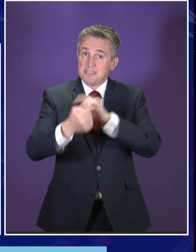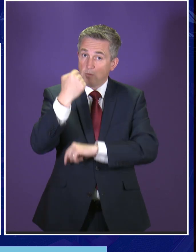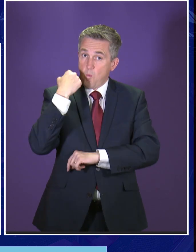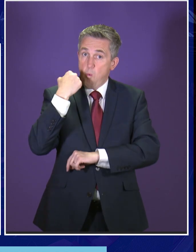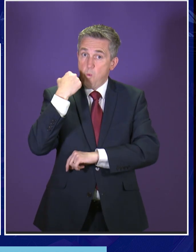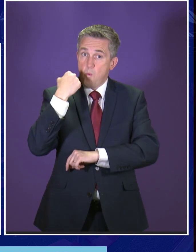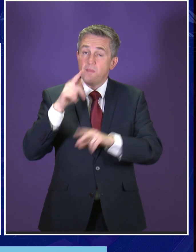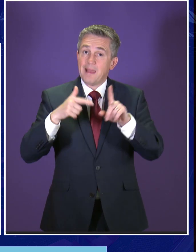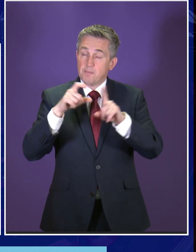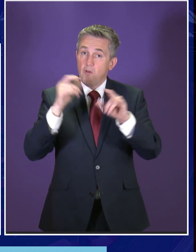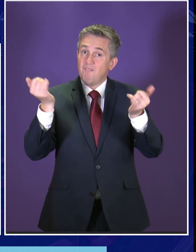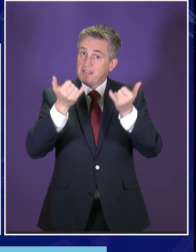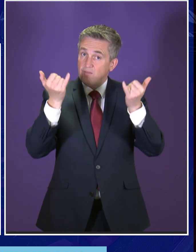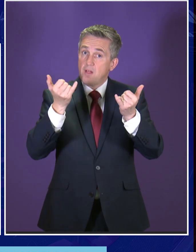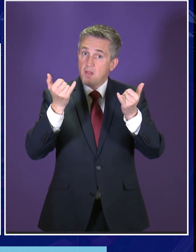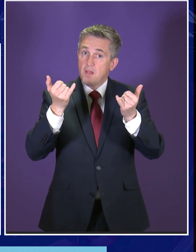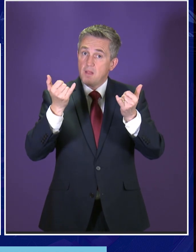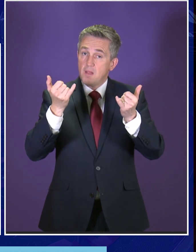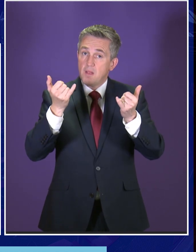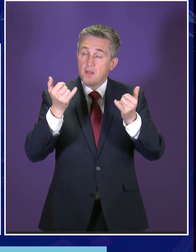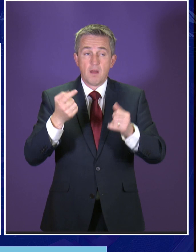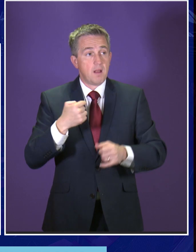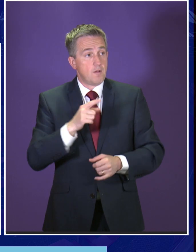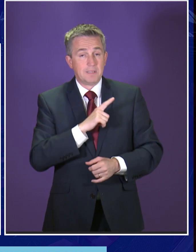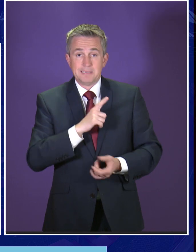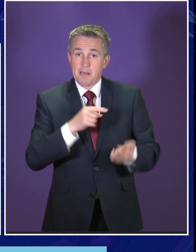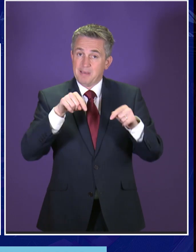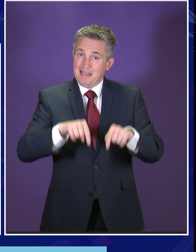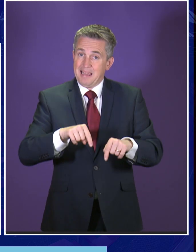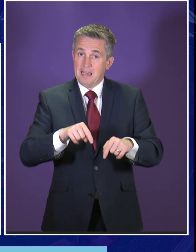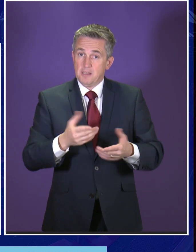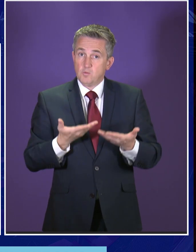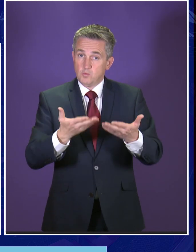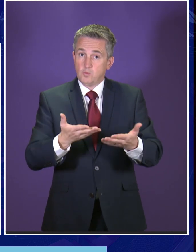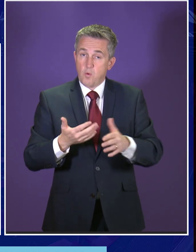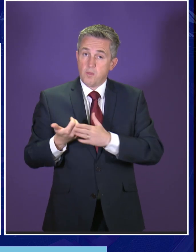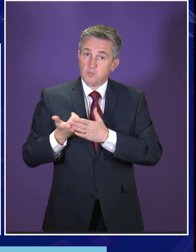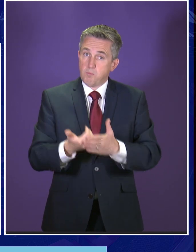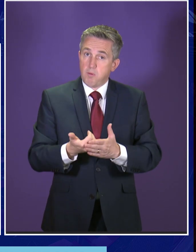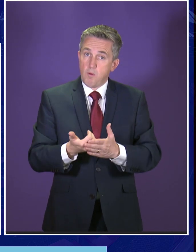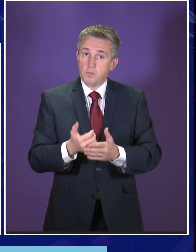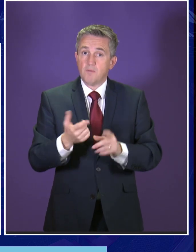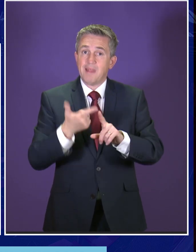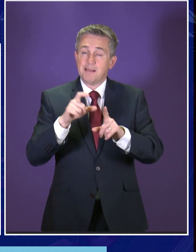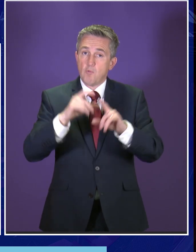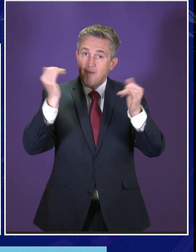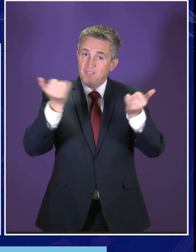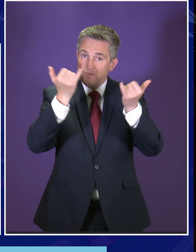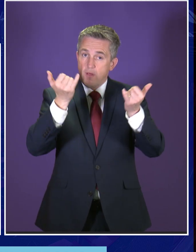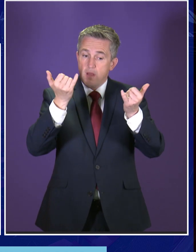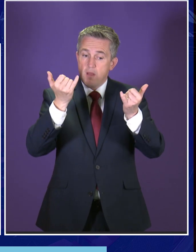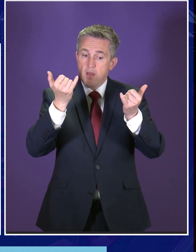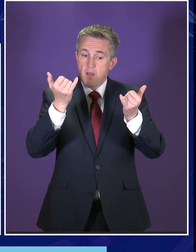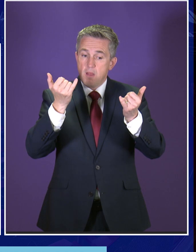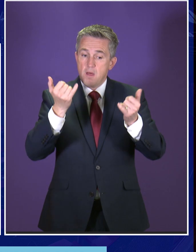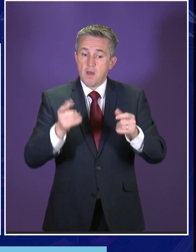this is, my presence here is also to reflect our continuous support to this great effort, and consider